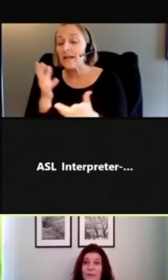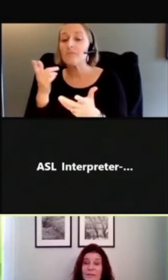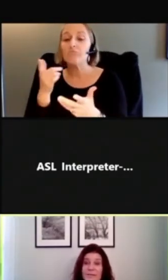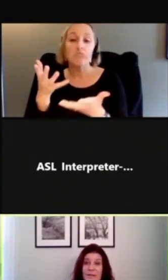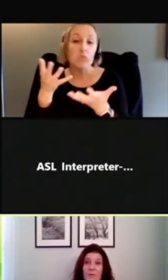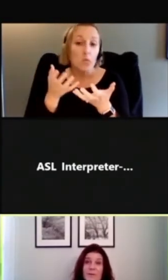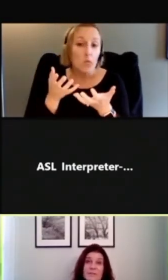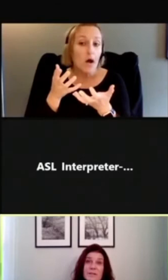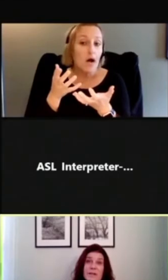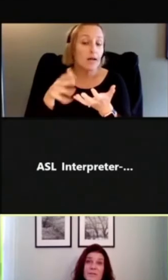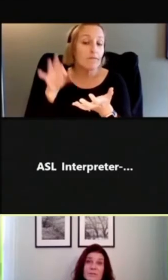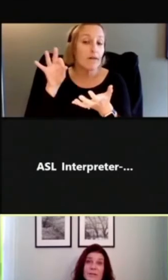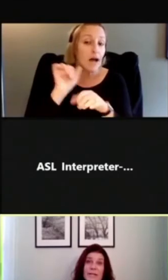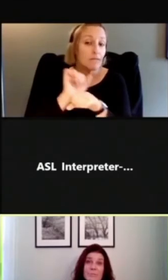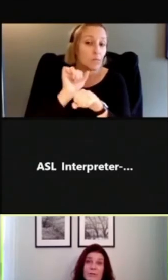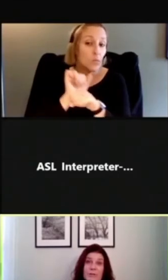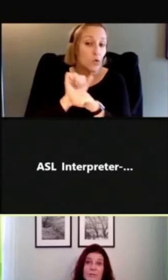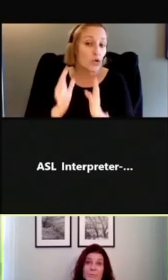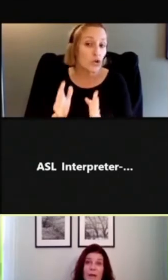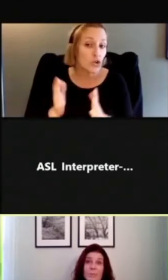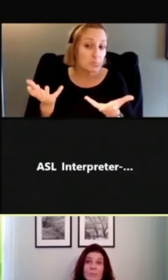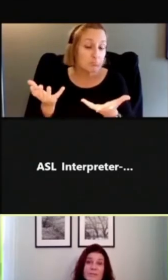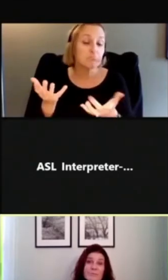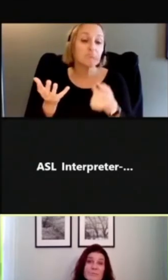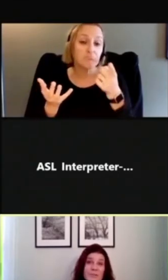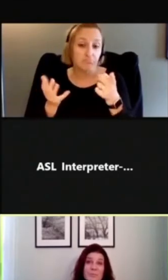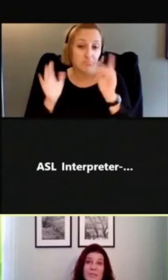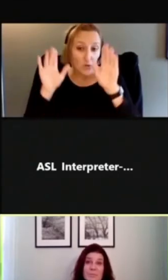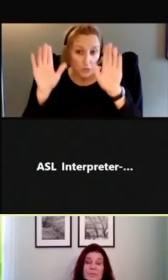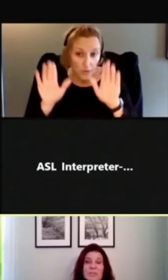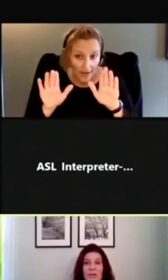for employees, this is another great partnership,